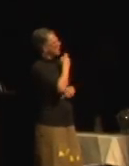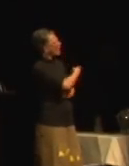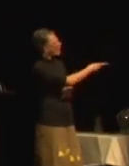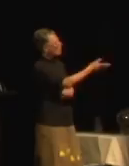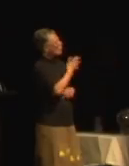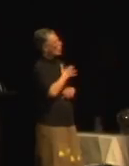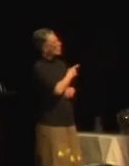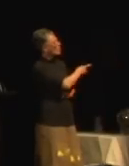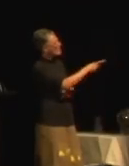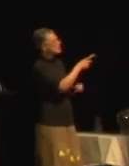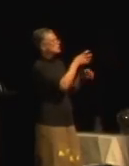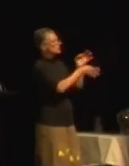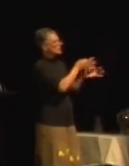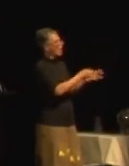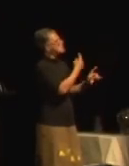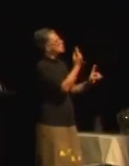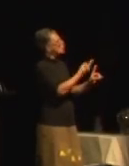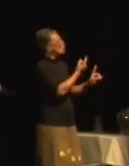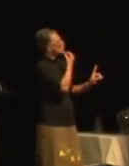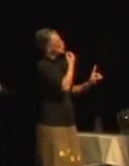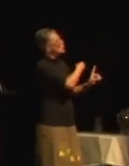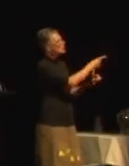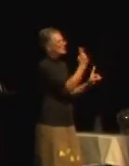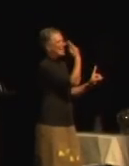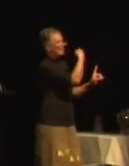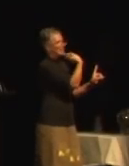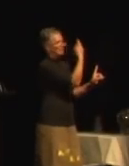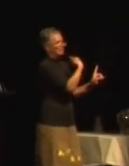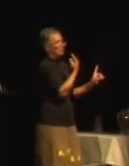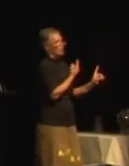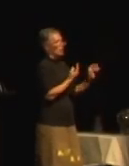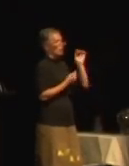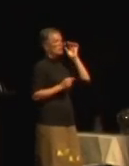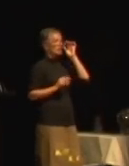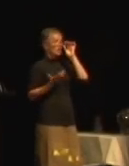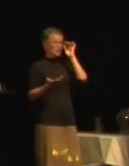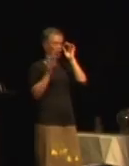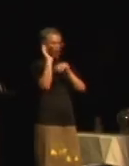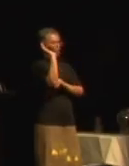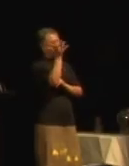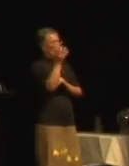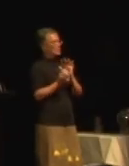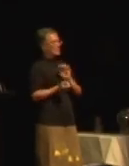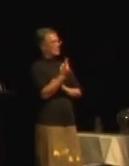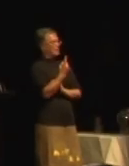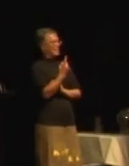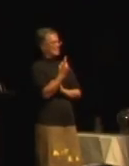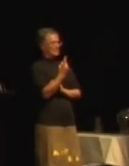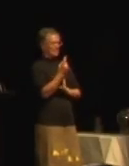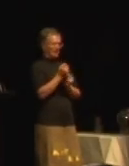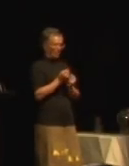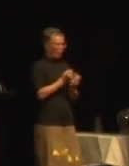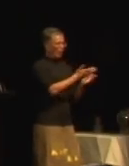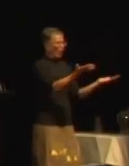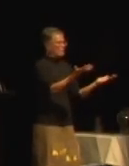and with whom. One of the ways that we look out for this when hosting our all-hands events is by offering our attendees the choice of a white